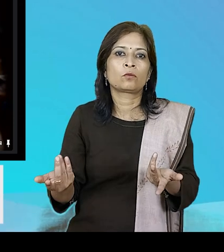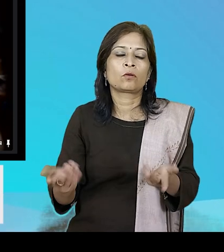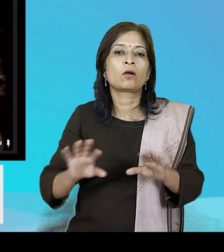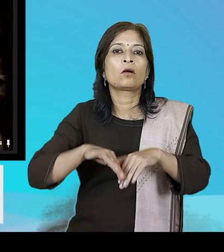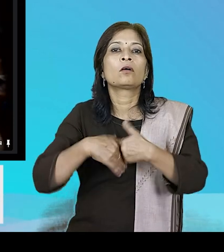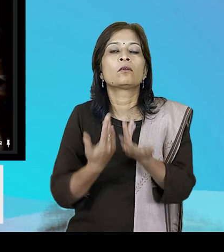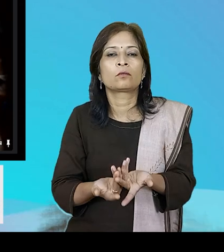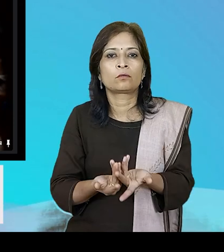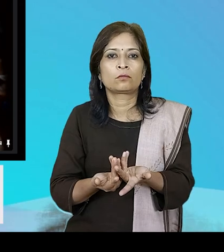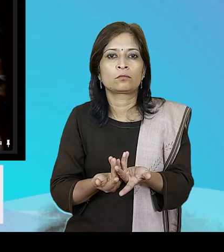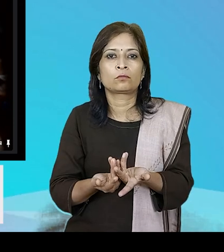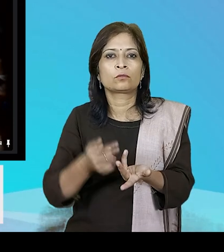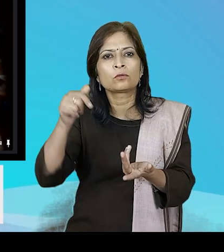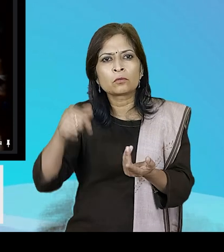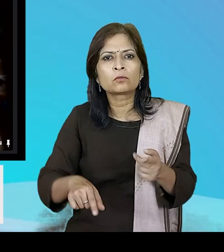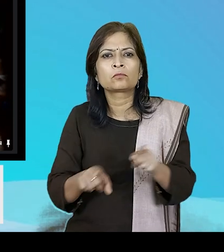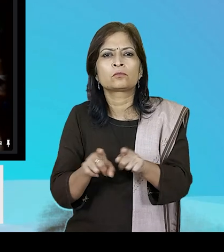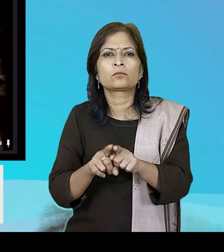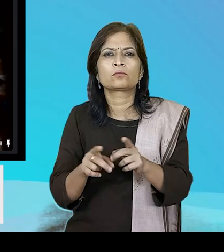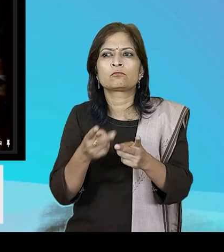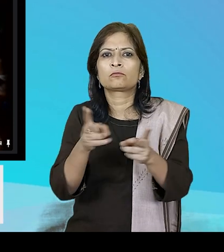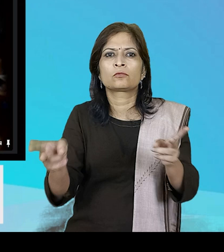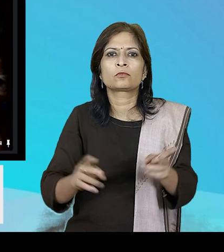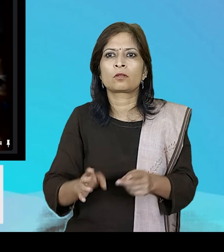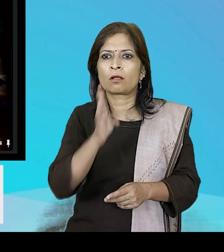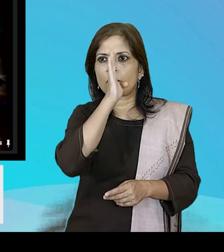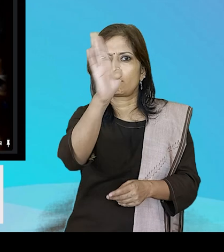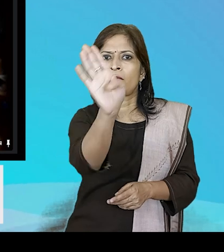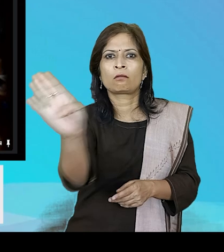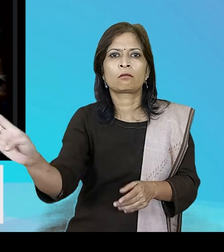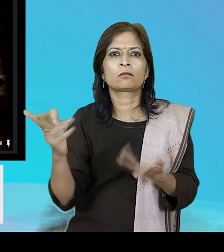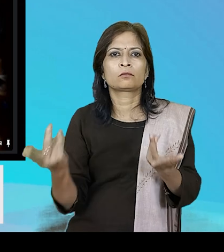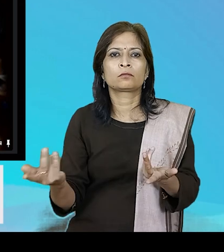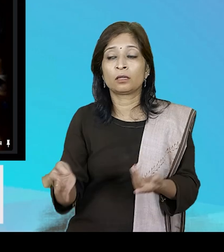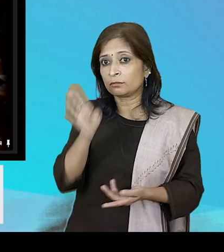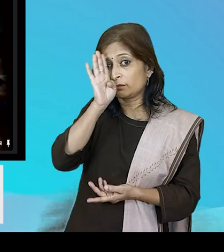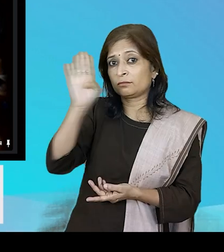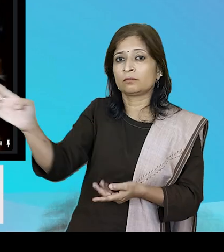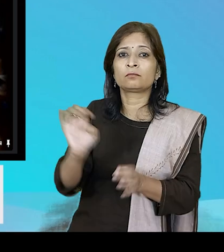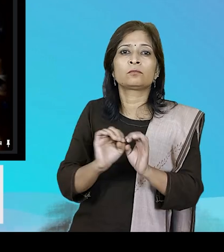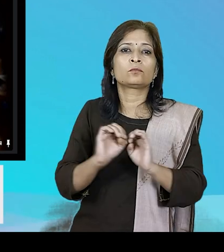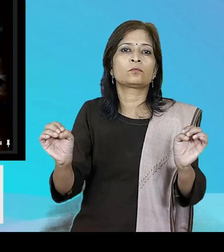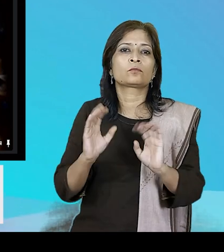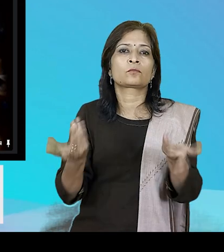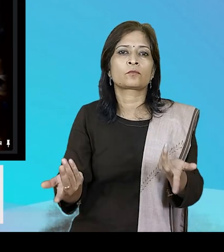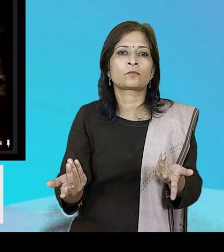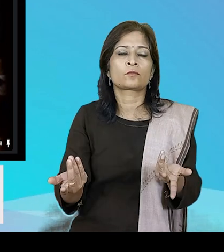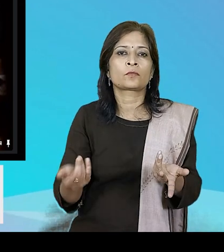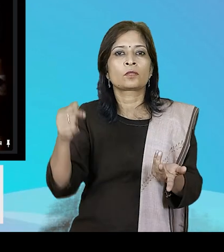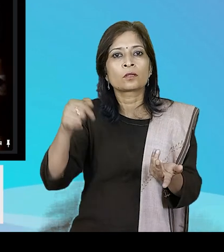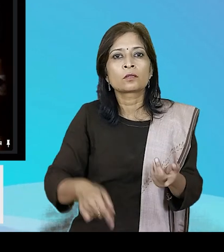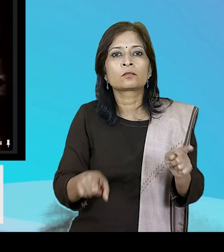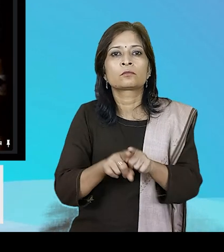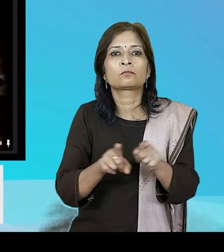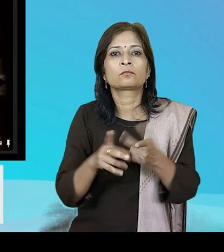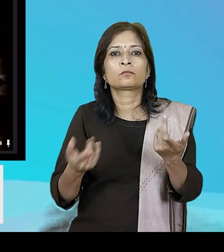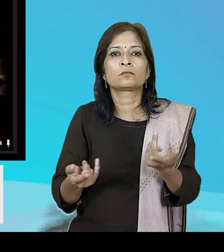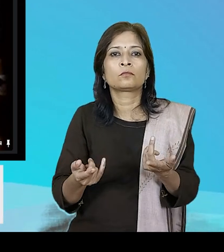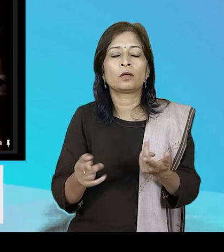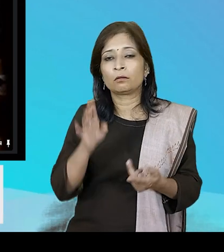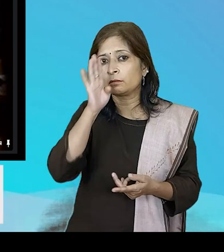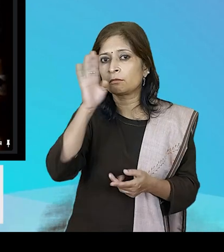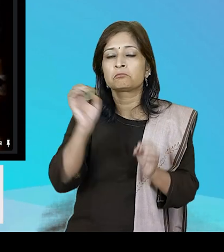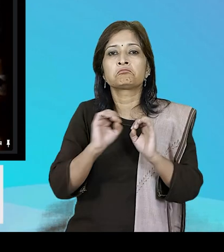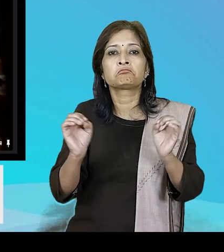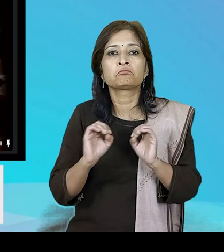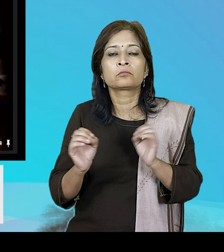X document before we issue your passport. It is all going to a third party. All of that information is with that party and is